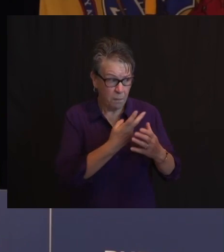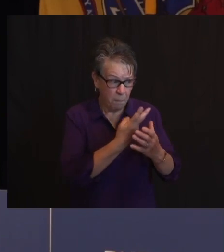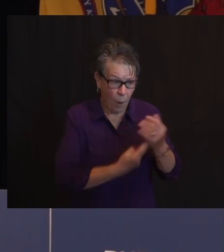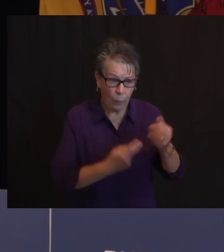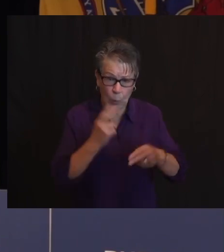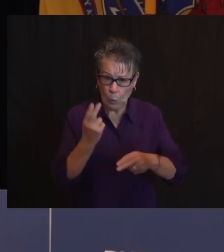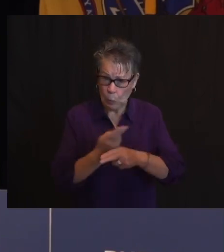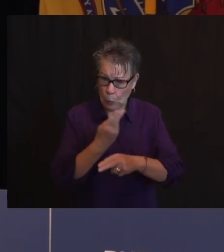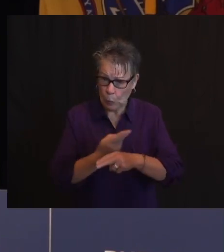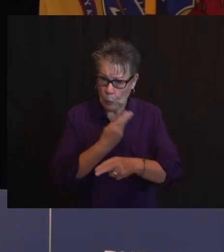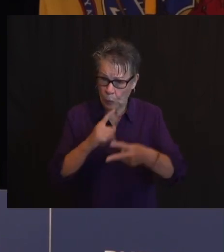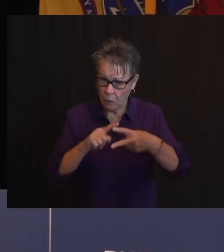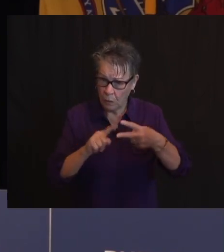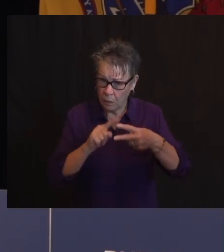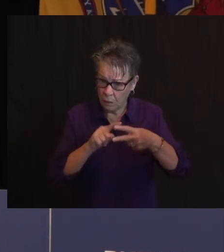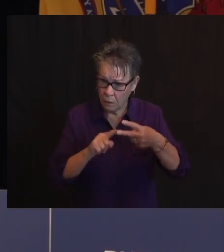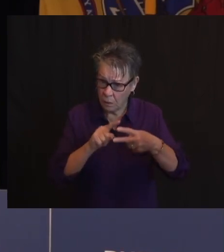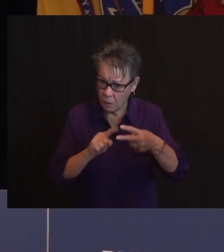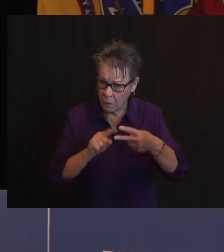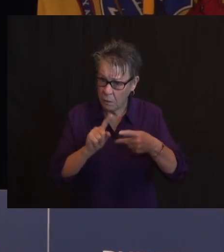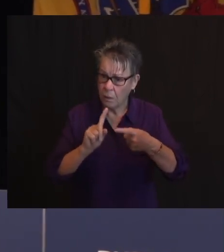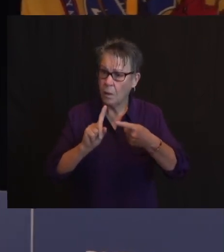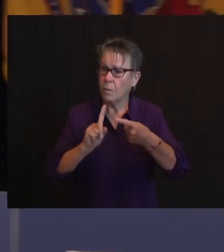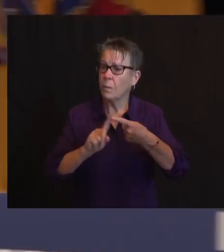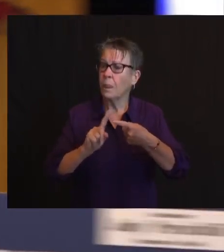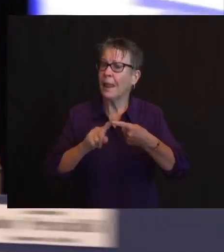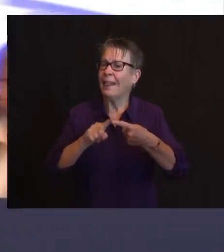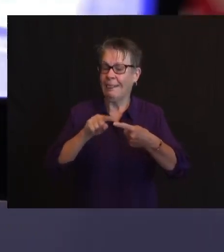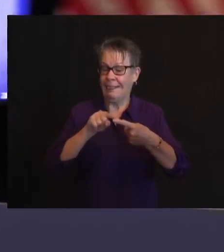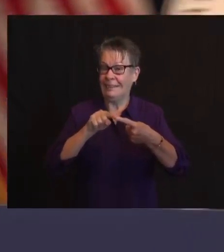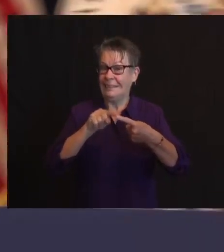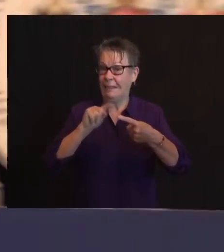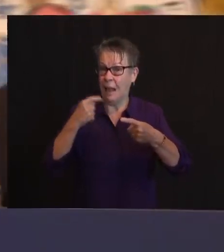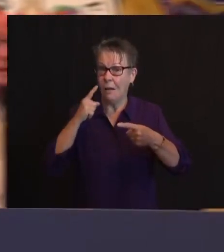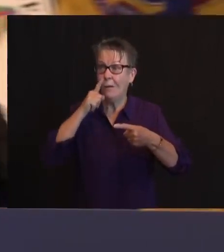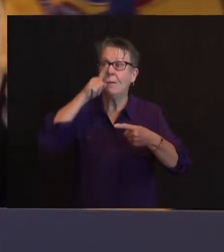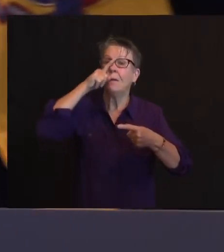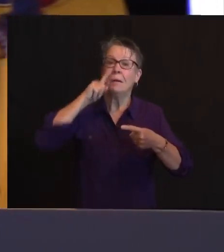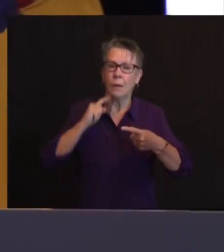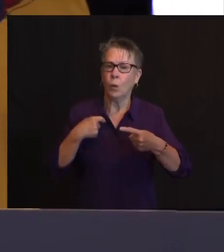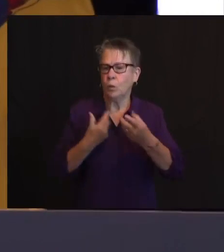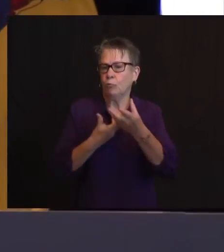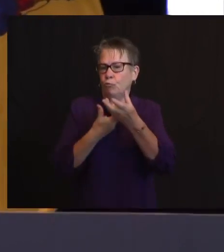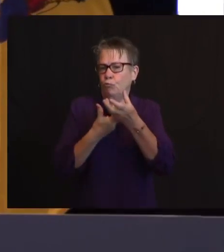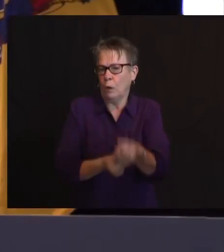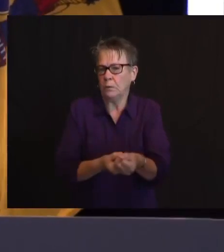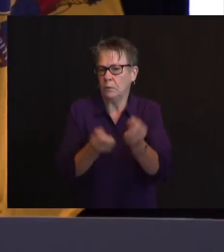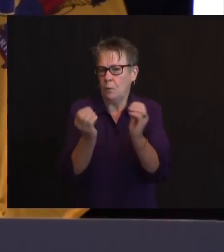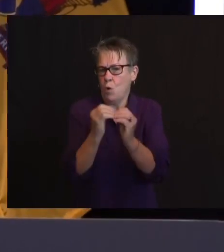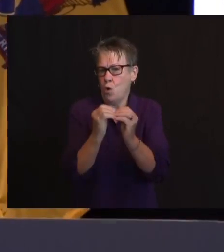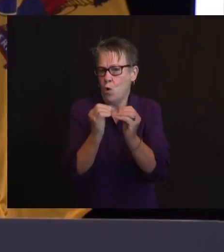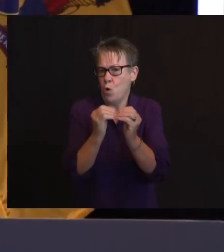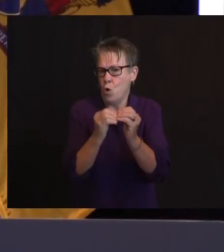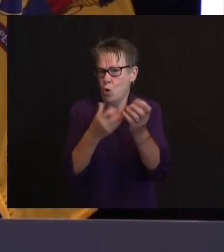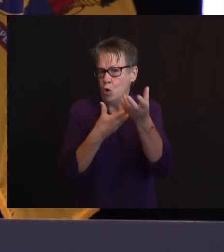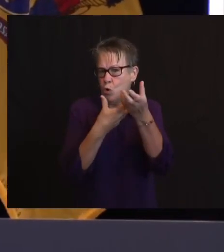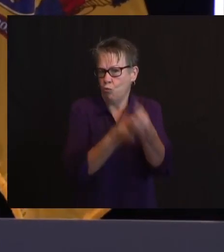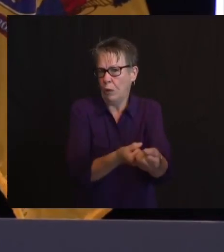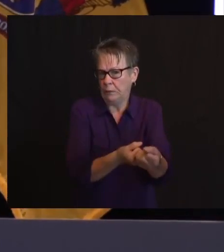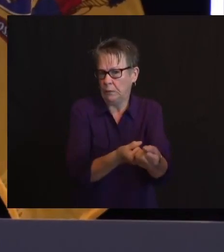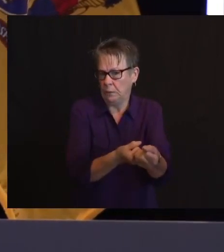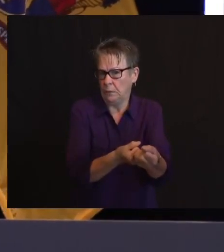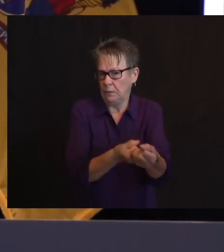we're going to most believe. Thank you, Ed. Thank you, Judy. Daniel, you'll take us home. Hi,